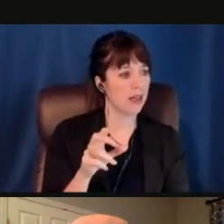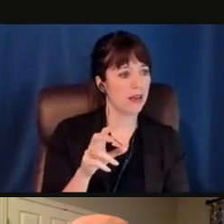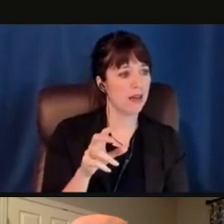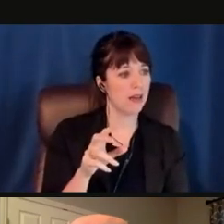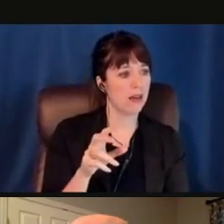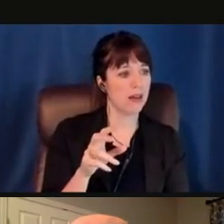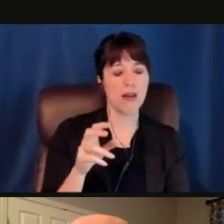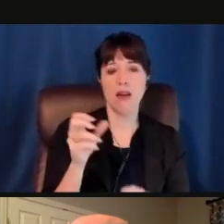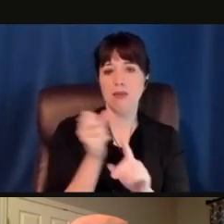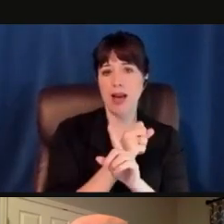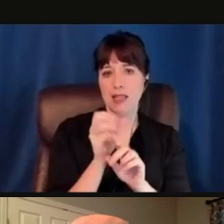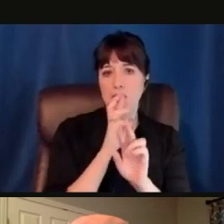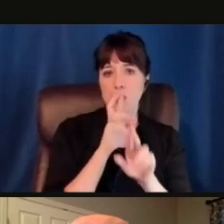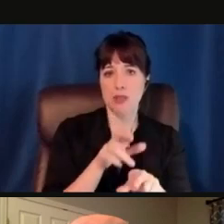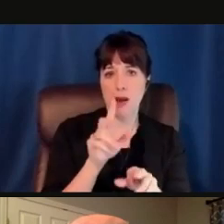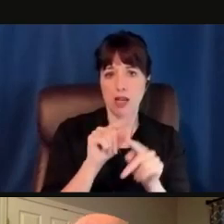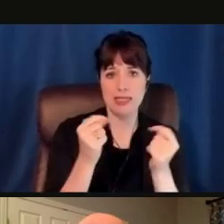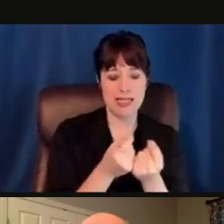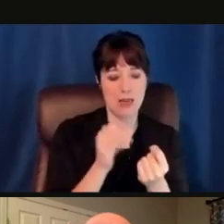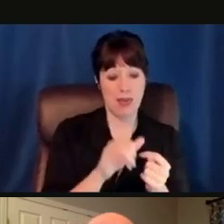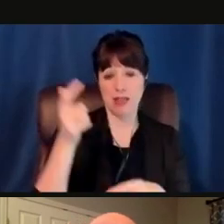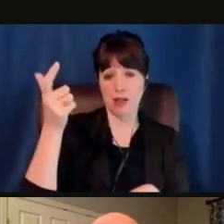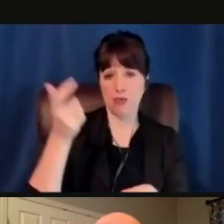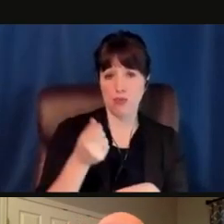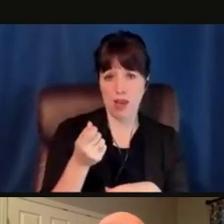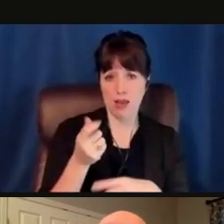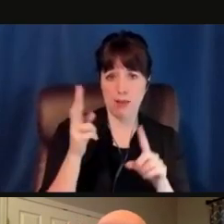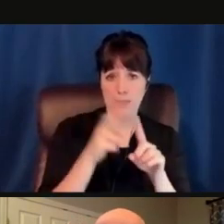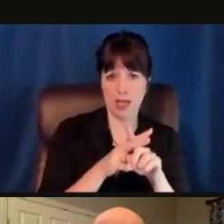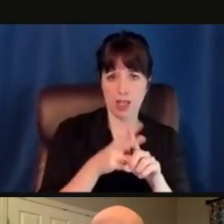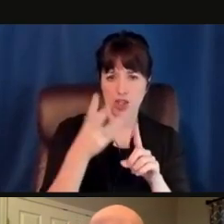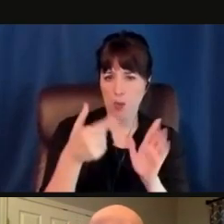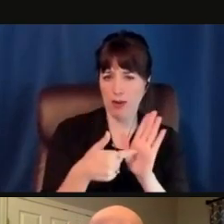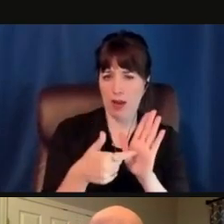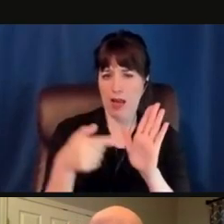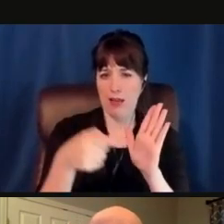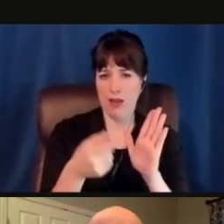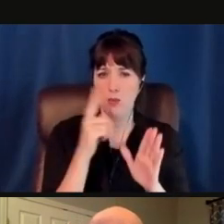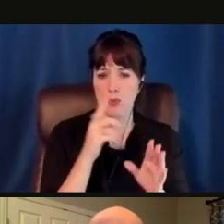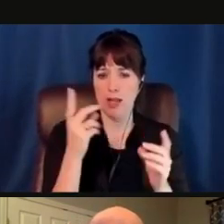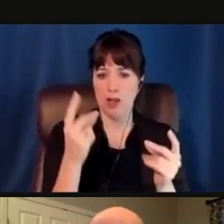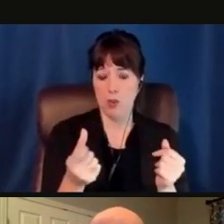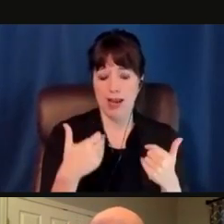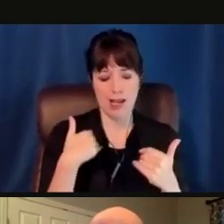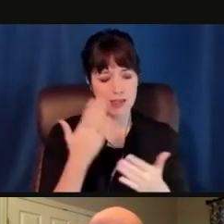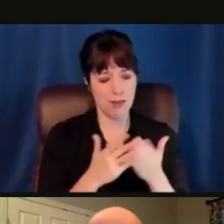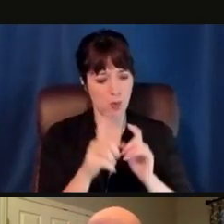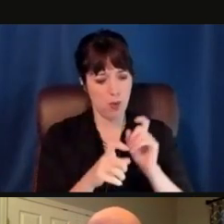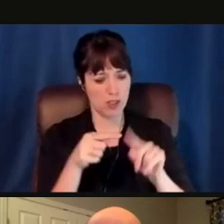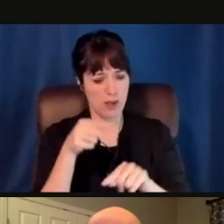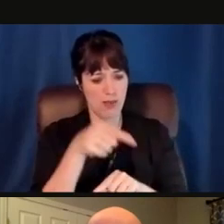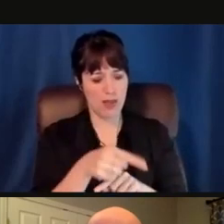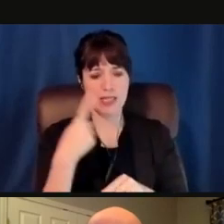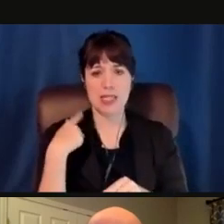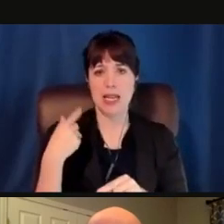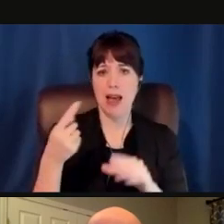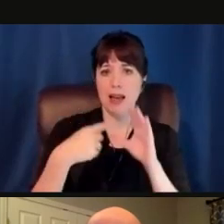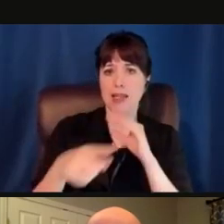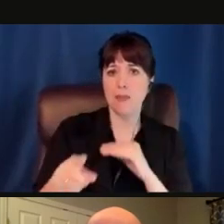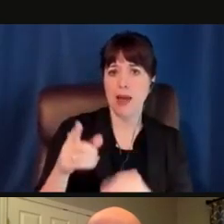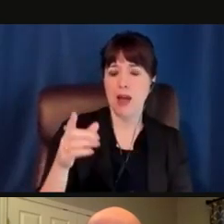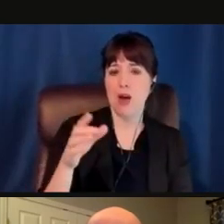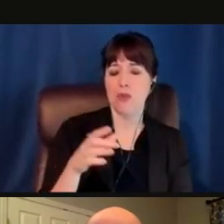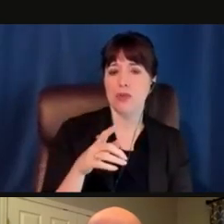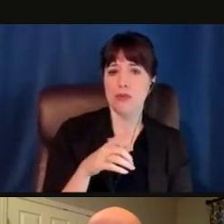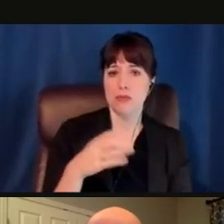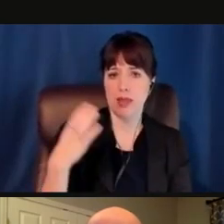it's a grant application, and I just wanted to highlight it really quick. I had some questions about this over the weekend, and I emailed the chief, and of